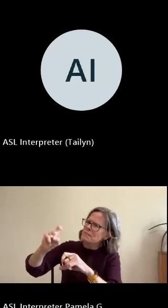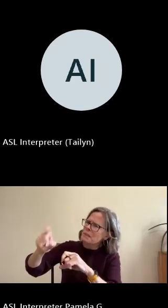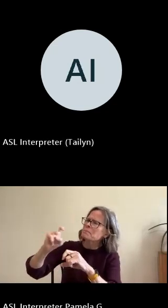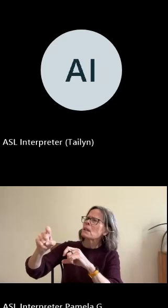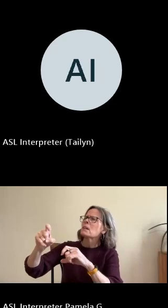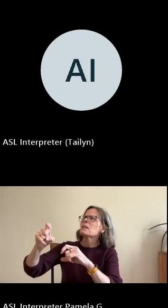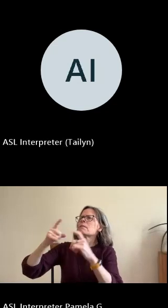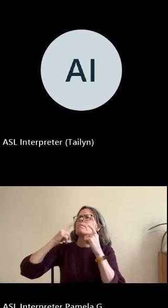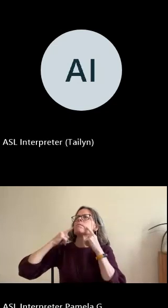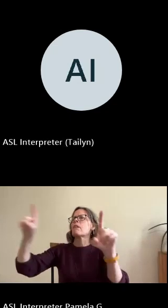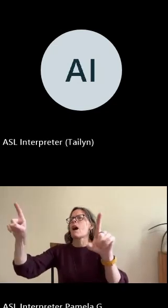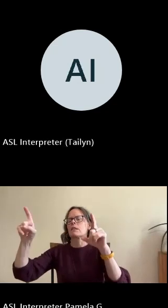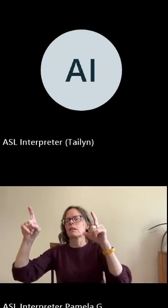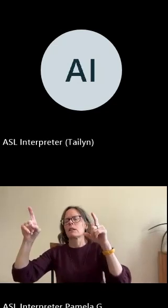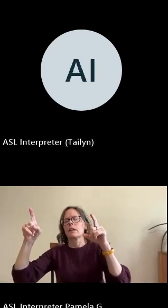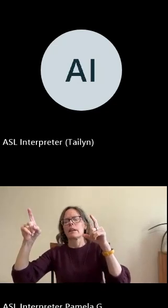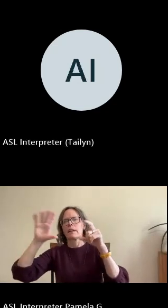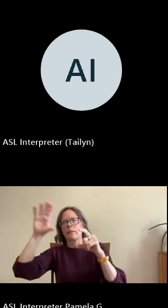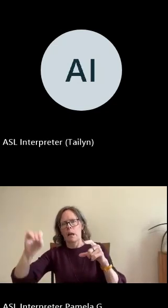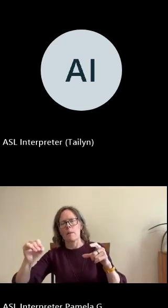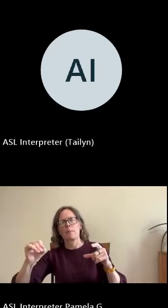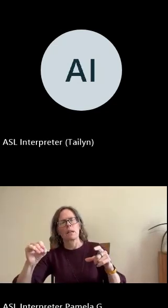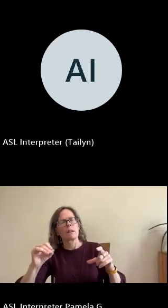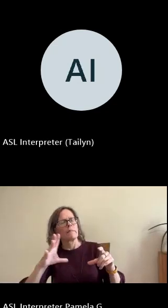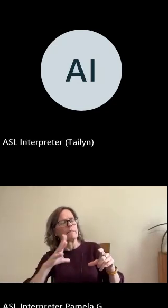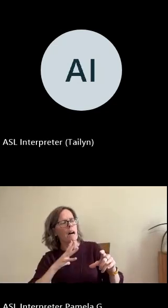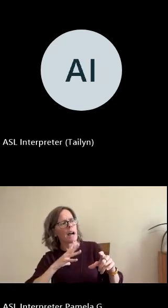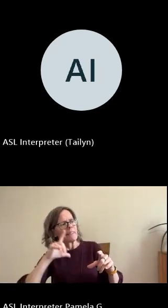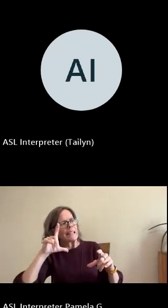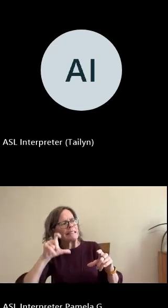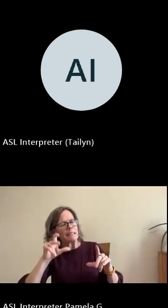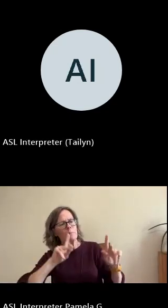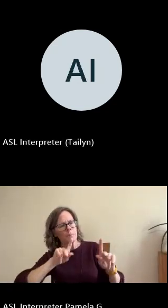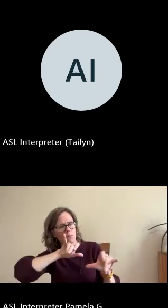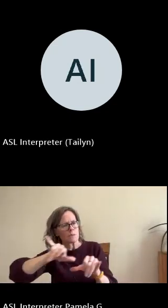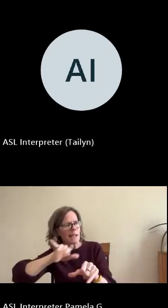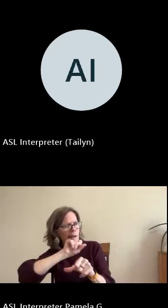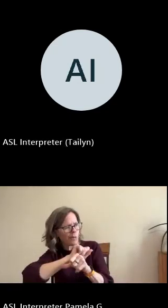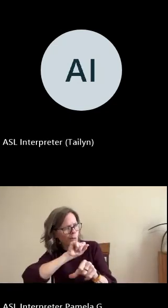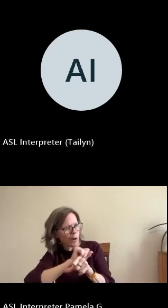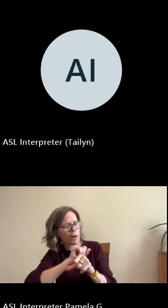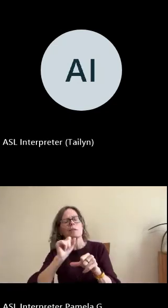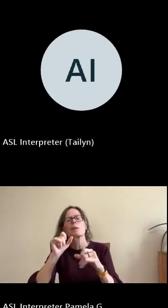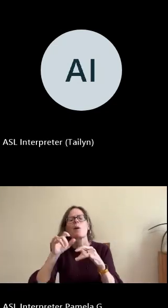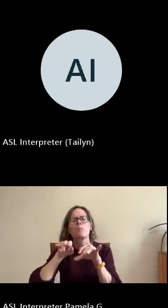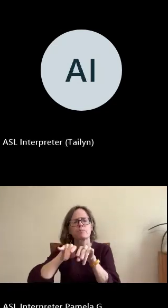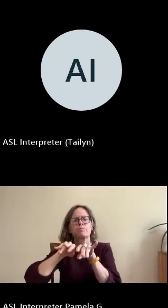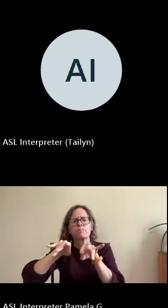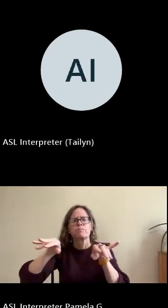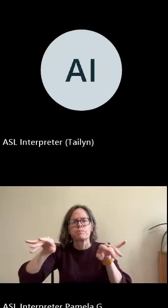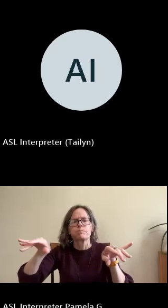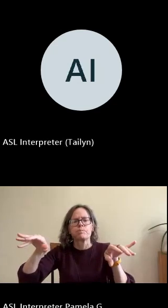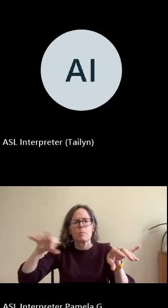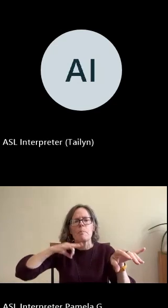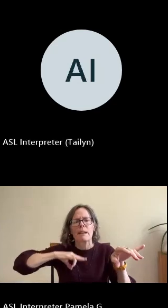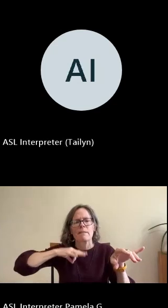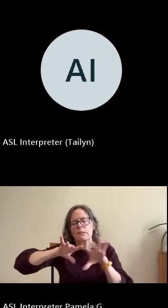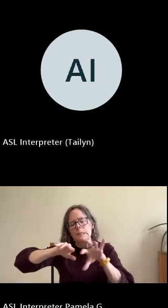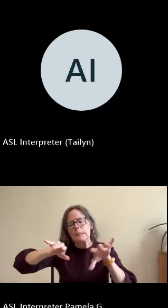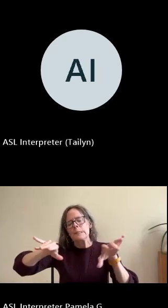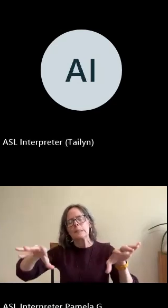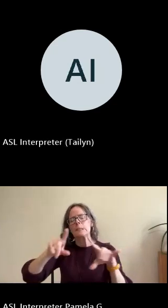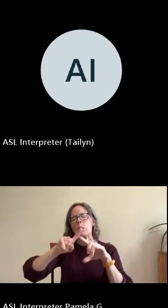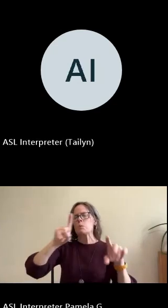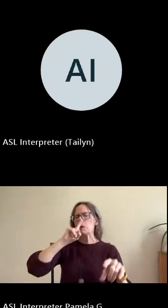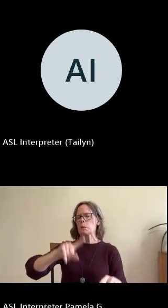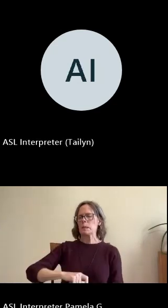to cave because they need workers, and then having ripple out effects. So I'm very proud of